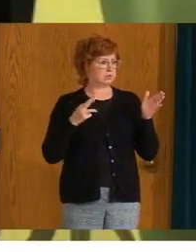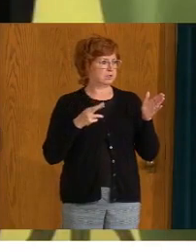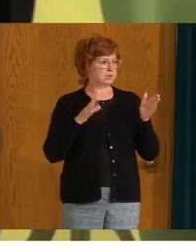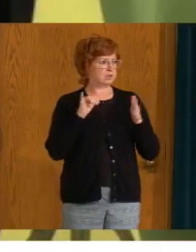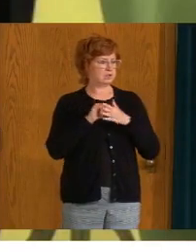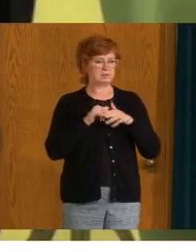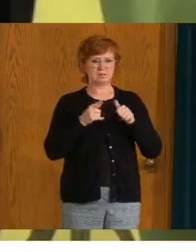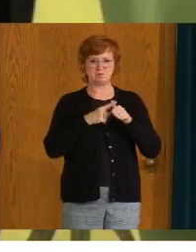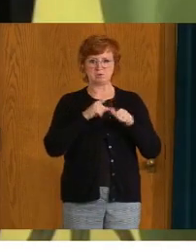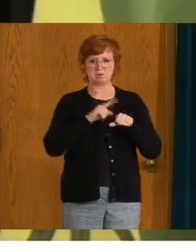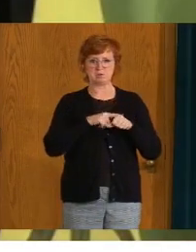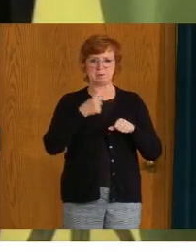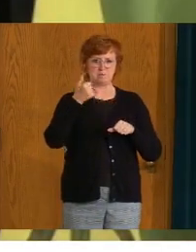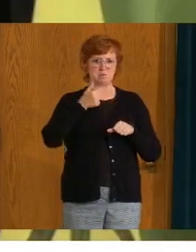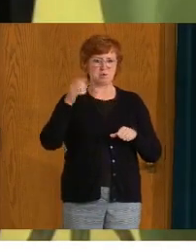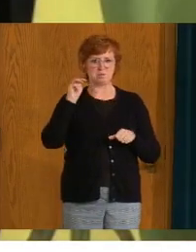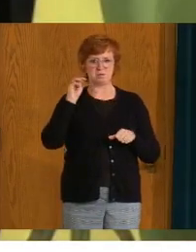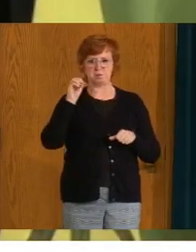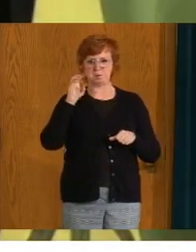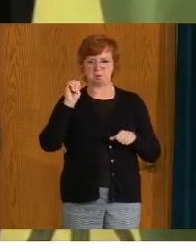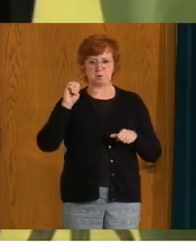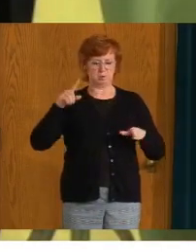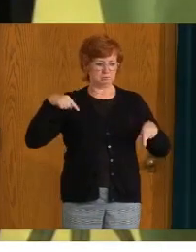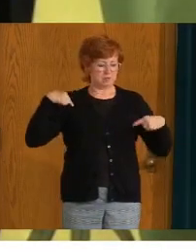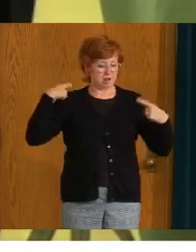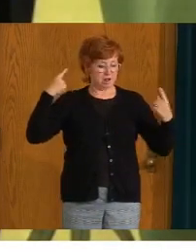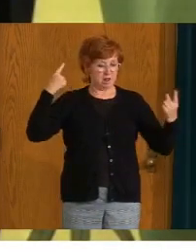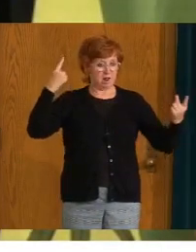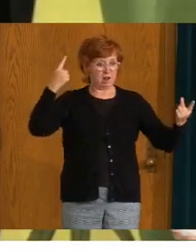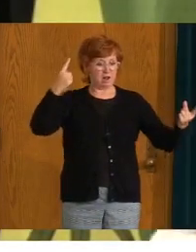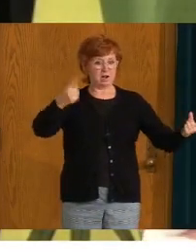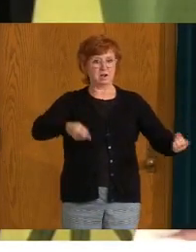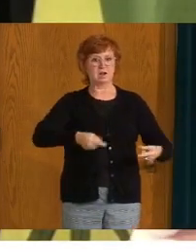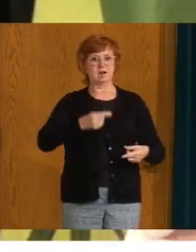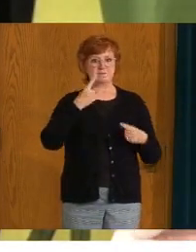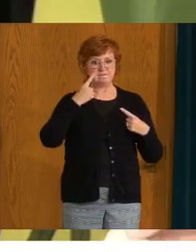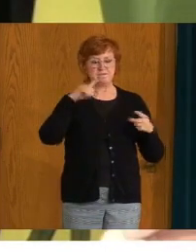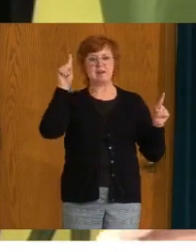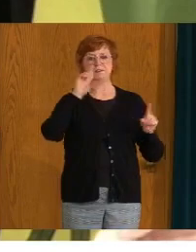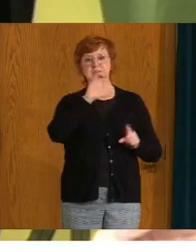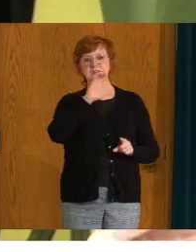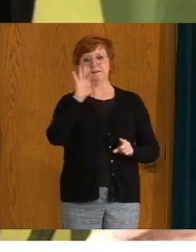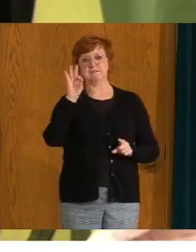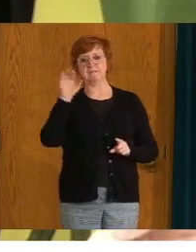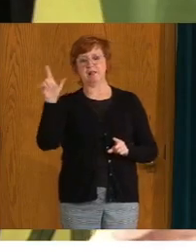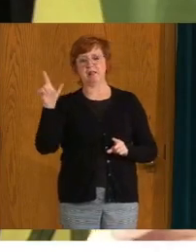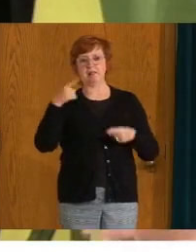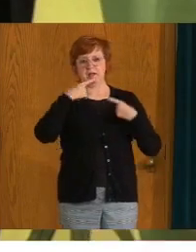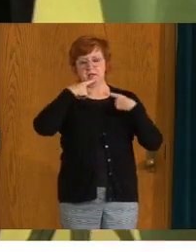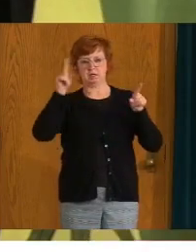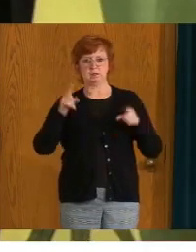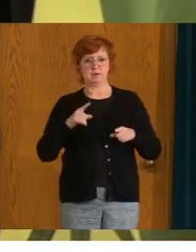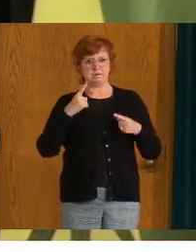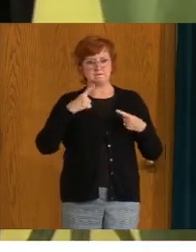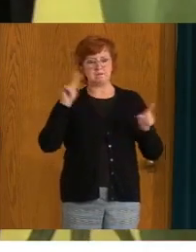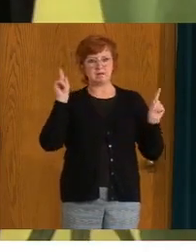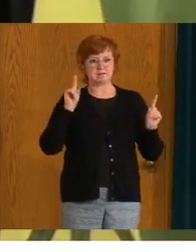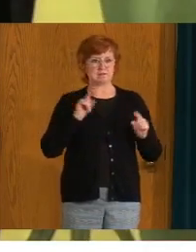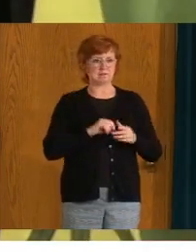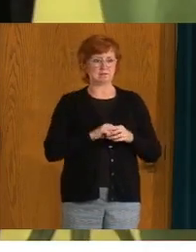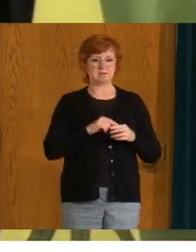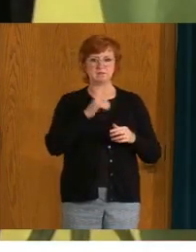since we had like the full date and the full details for the CFL season coming. And I was wondering, when you first